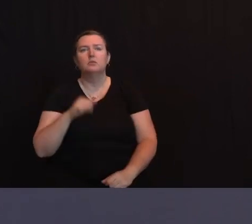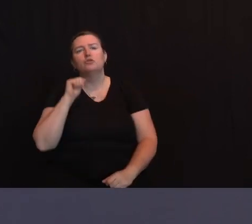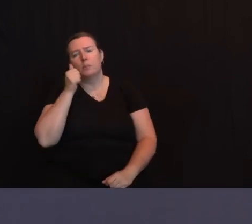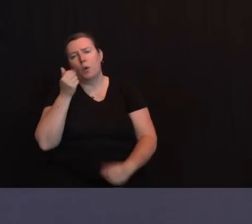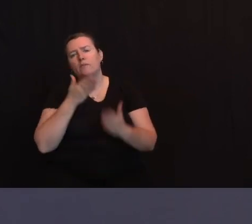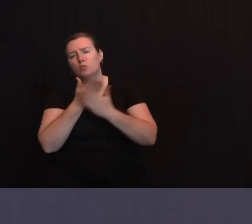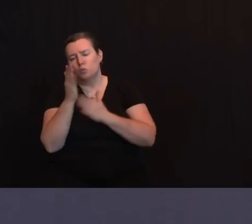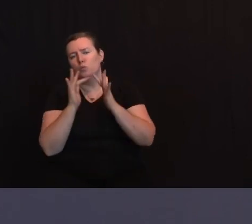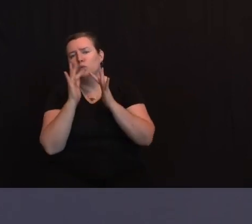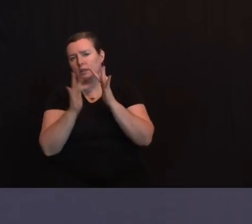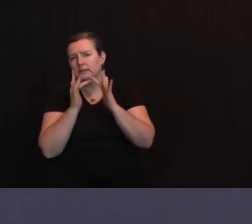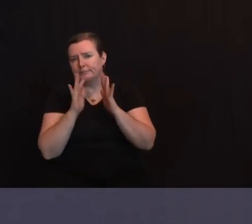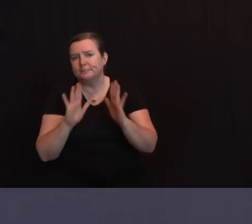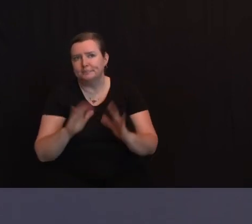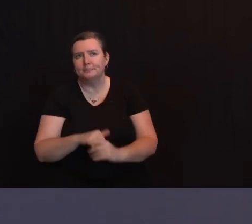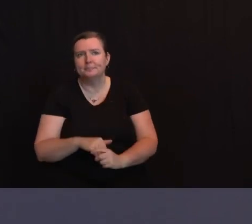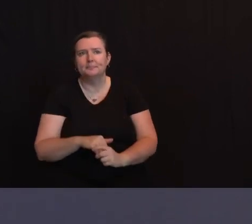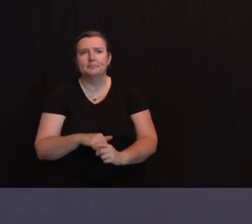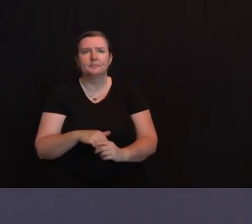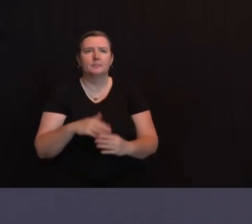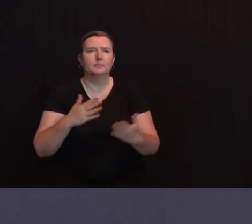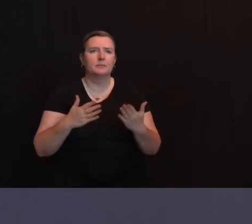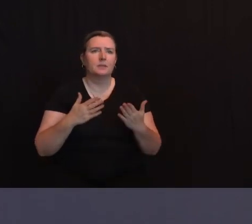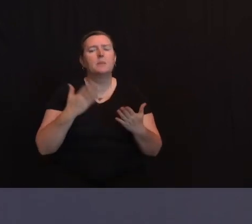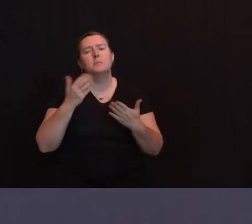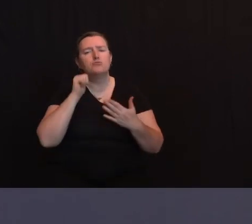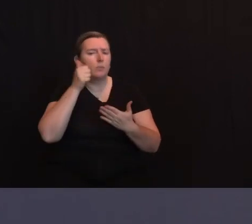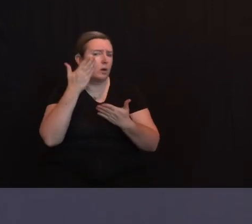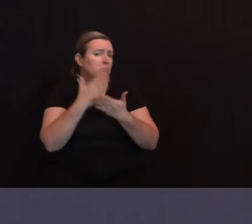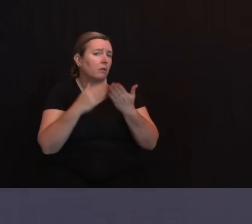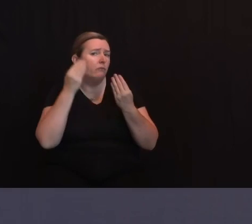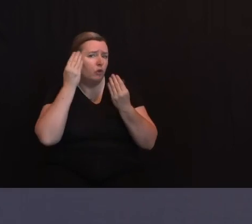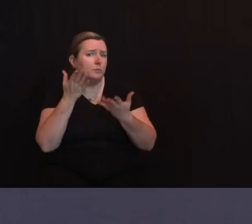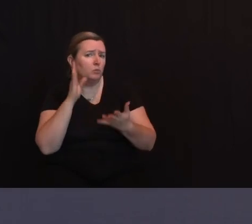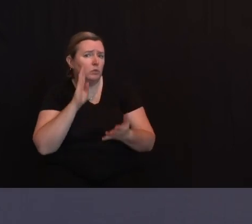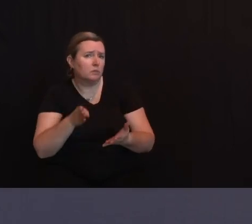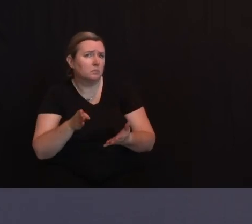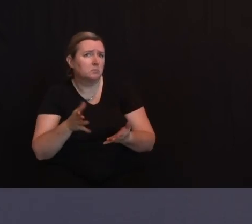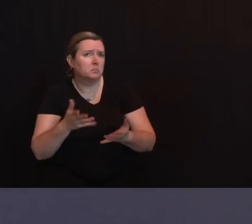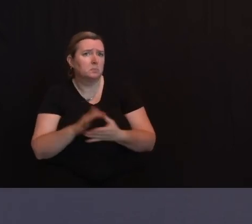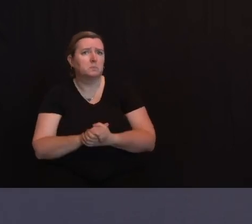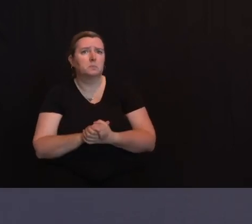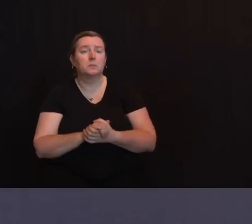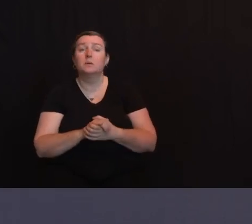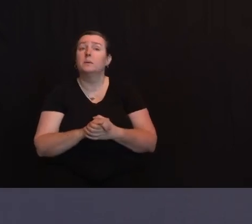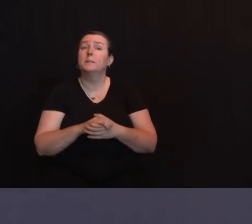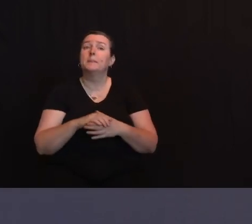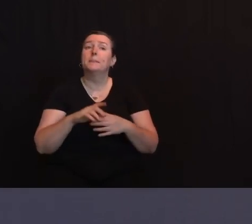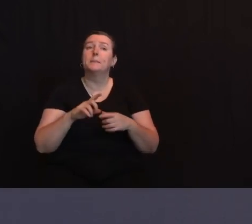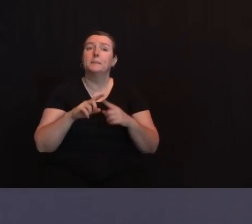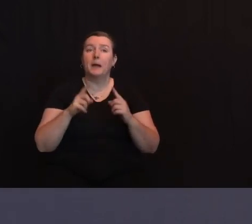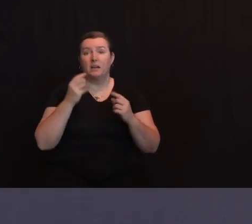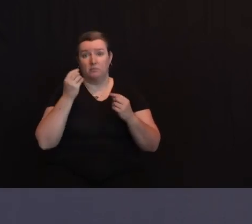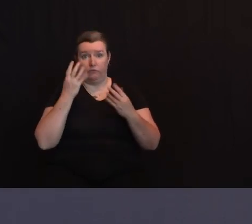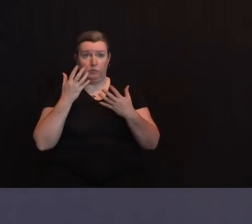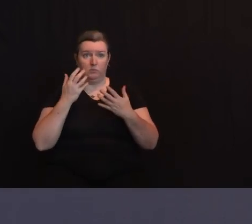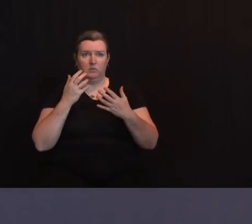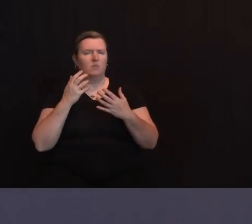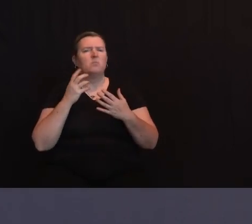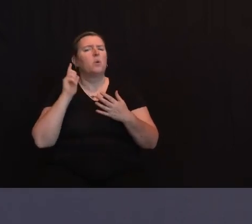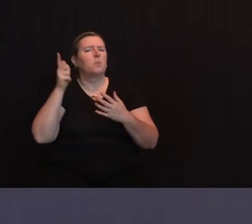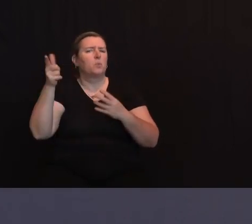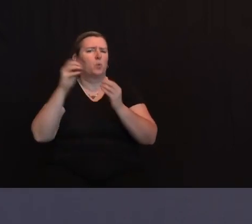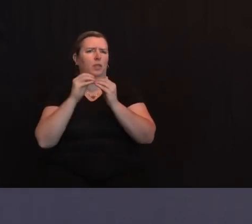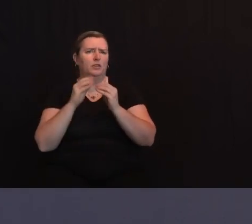have a press hit tomorrow, which has been scheduled. More on that later. And because it's a